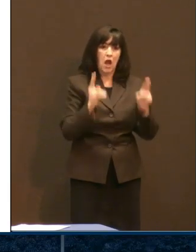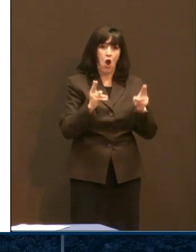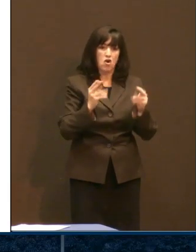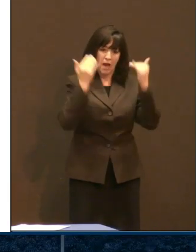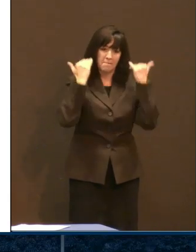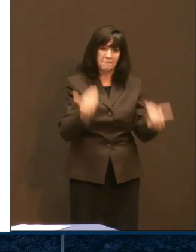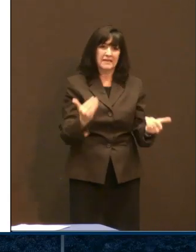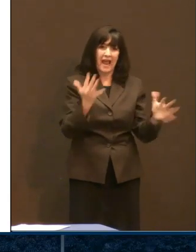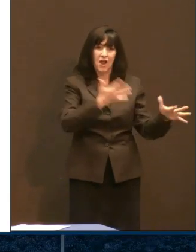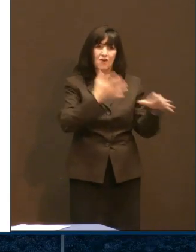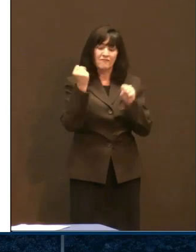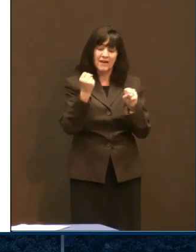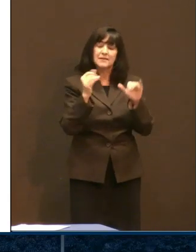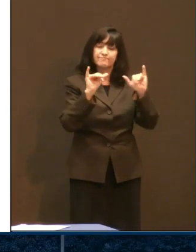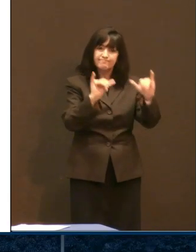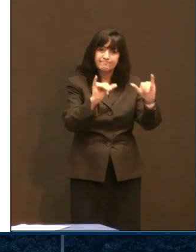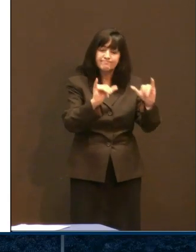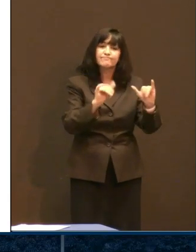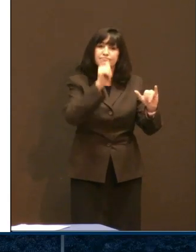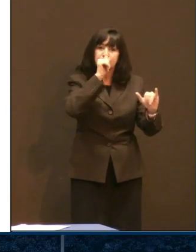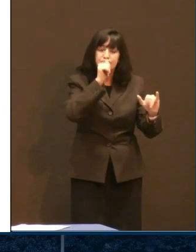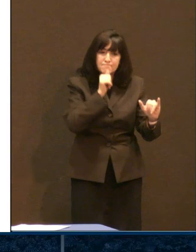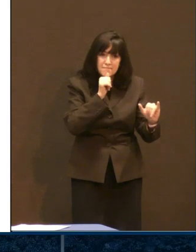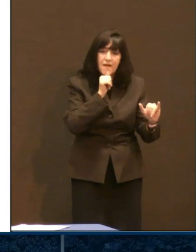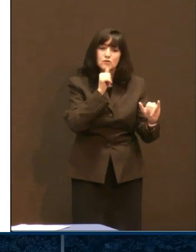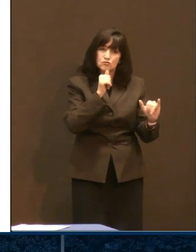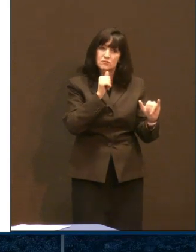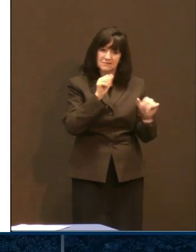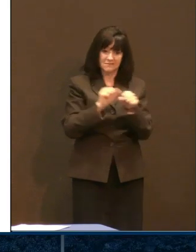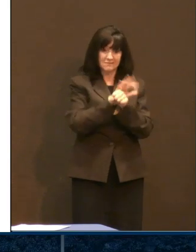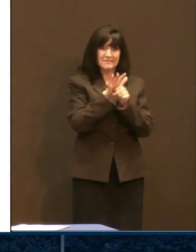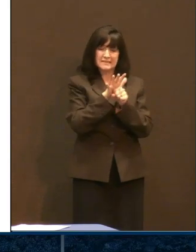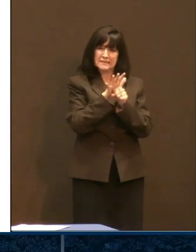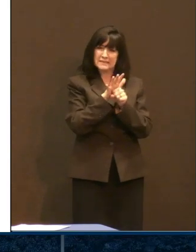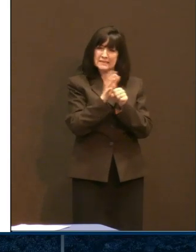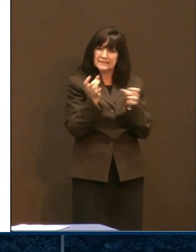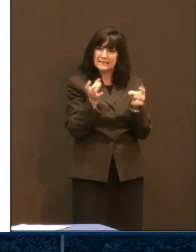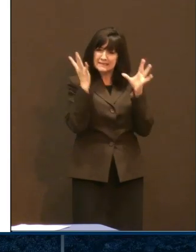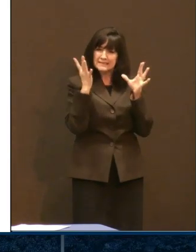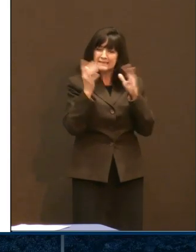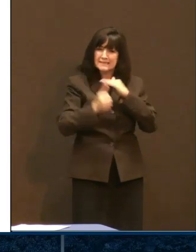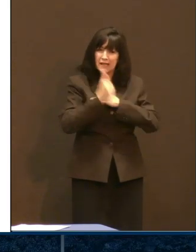virus exists, and it will continue to exist without